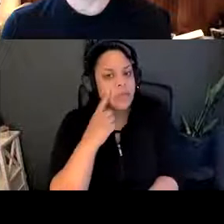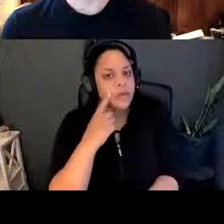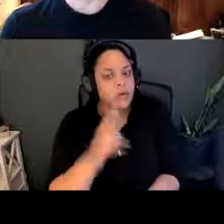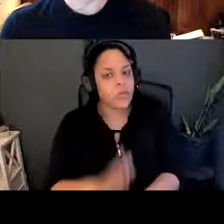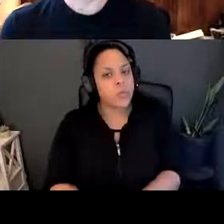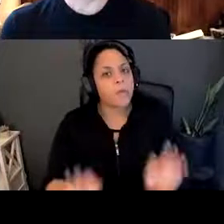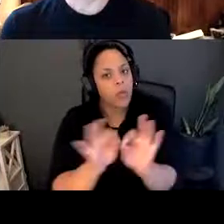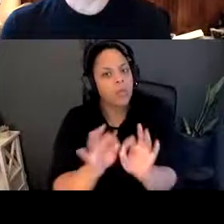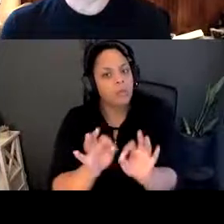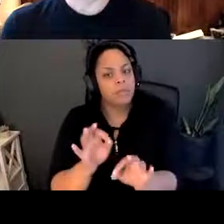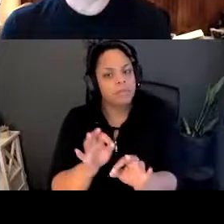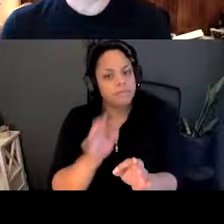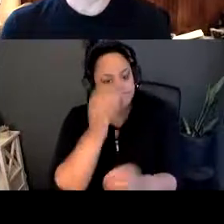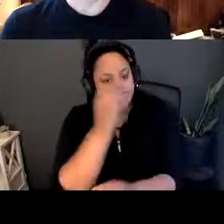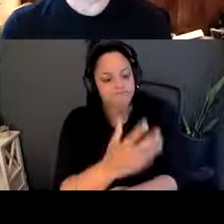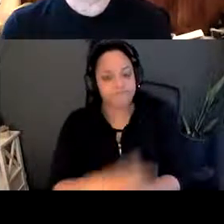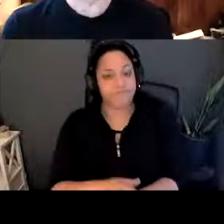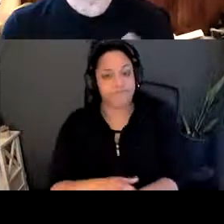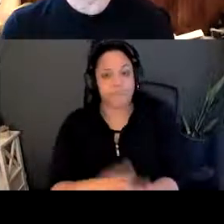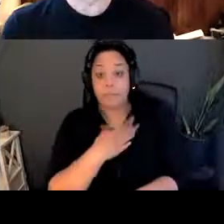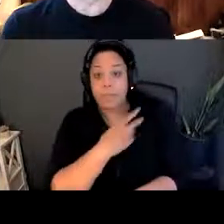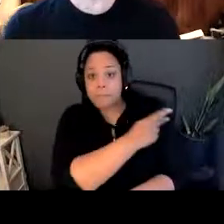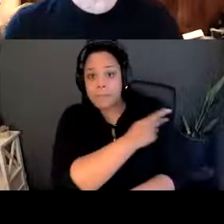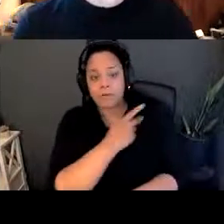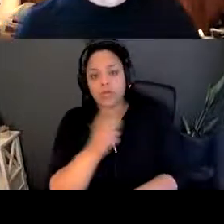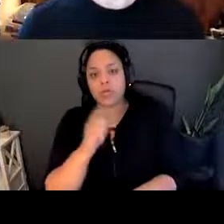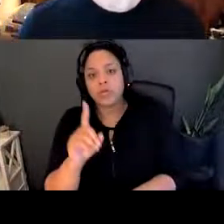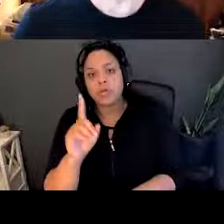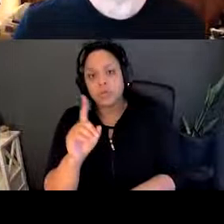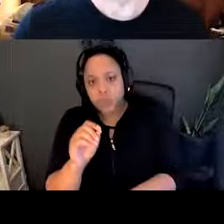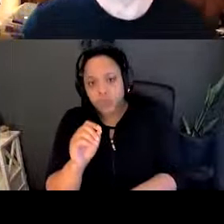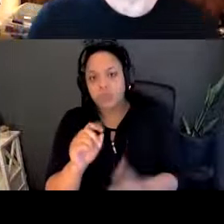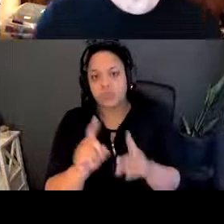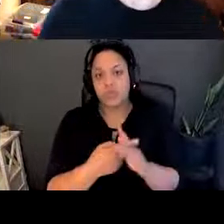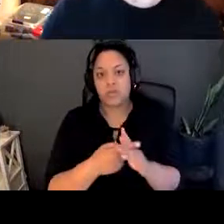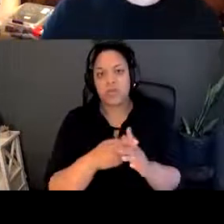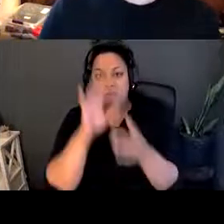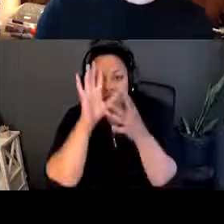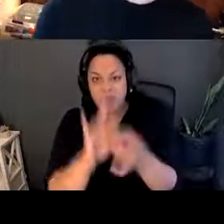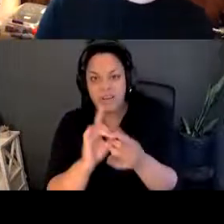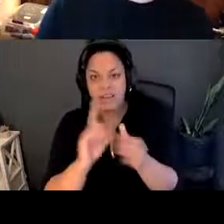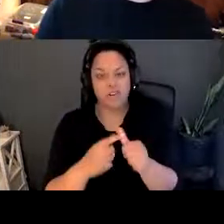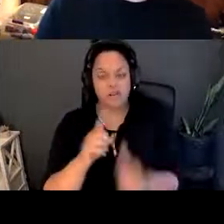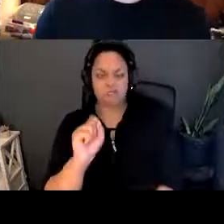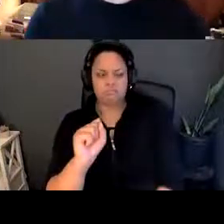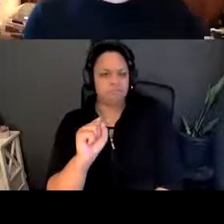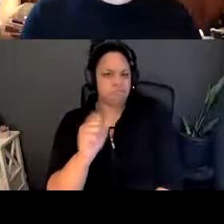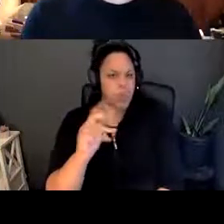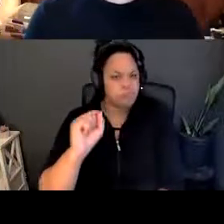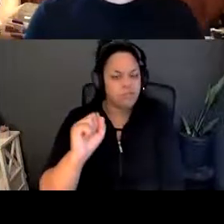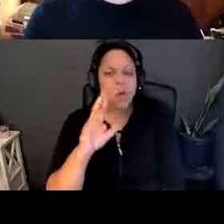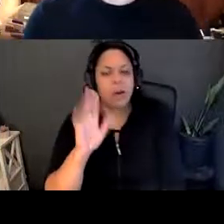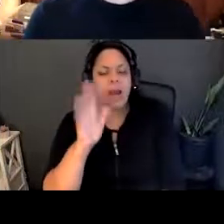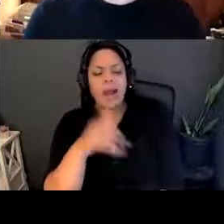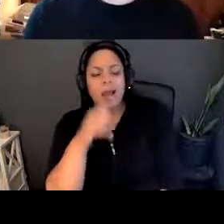helpful, because a lot of my patients do kind of initially resist it, or oh, I didn't have time,